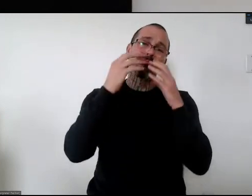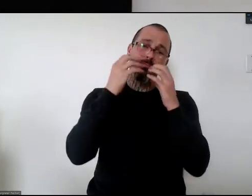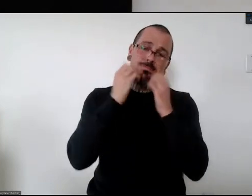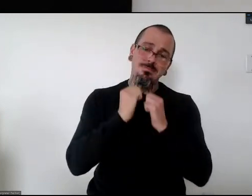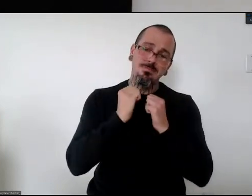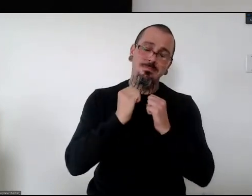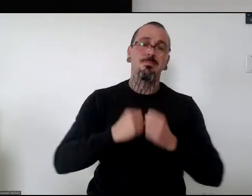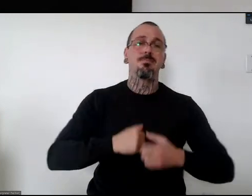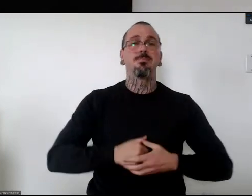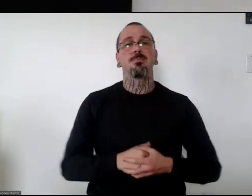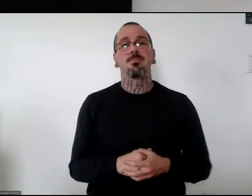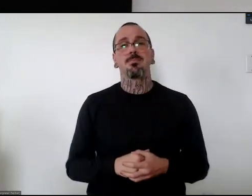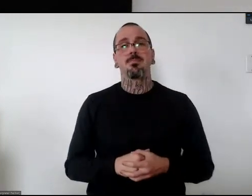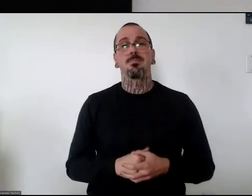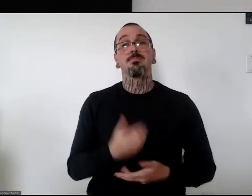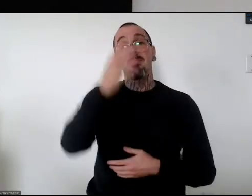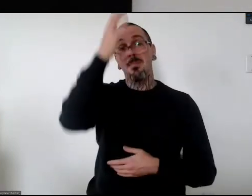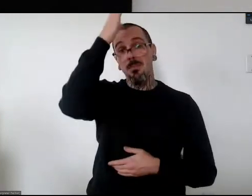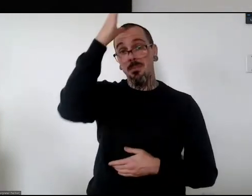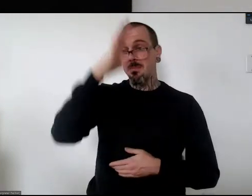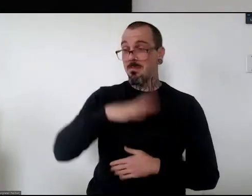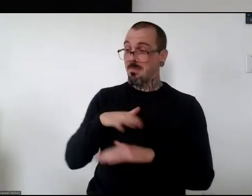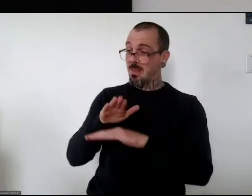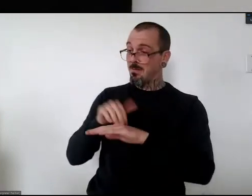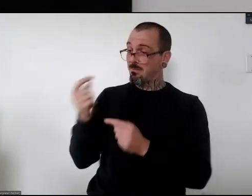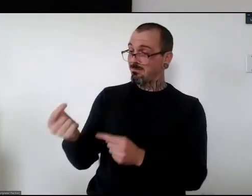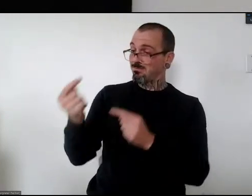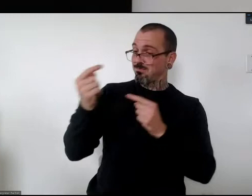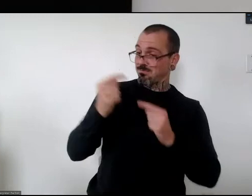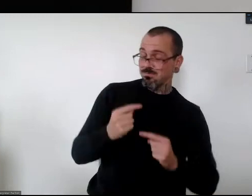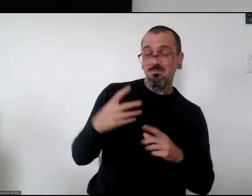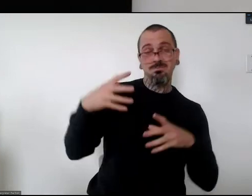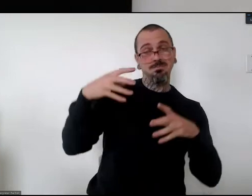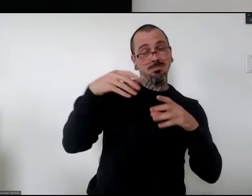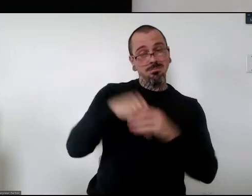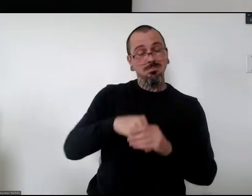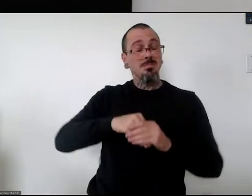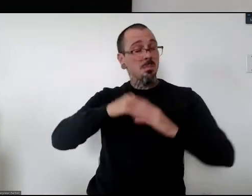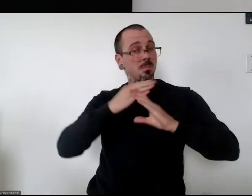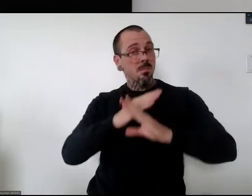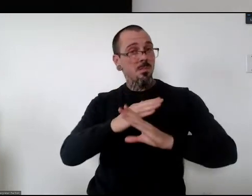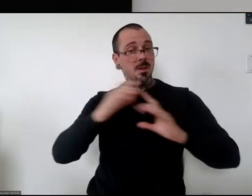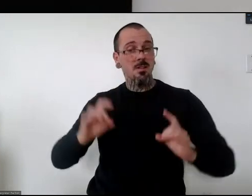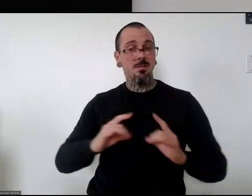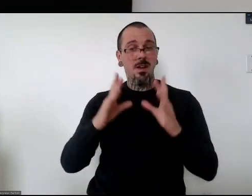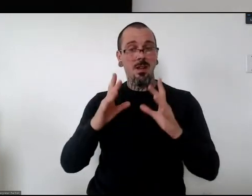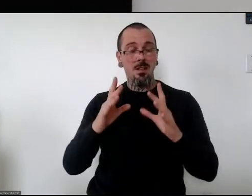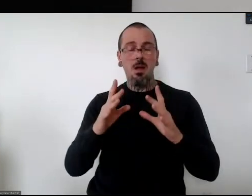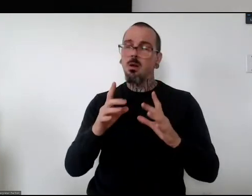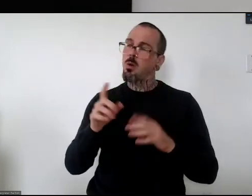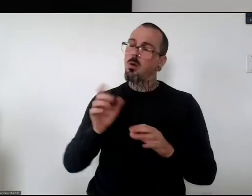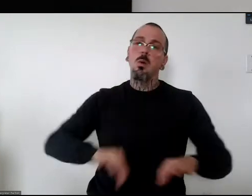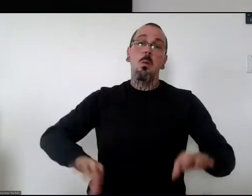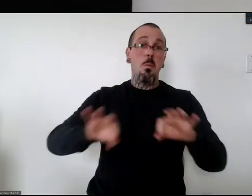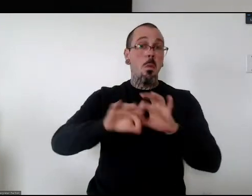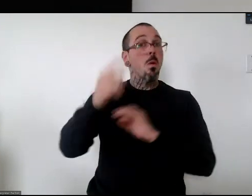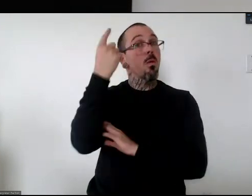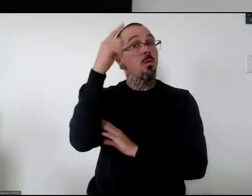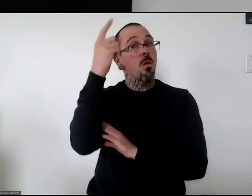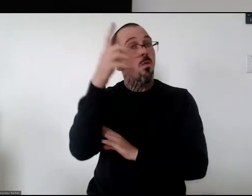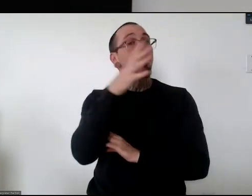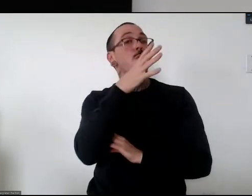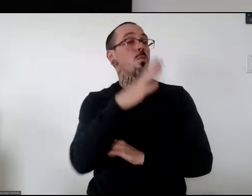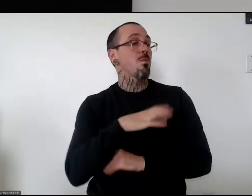Engaging men in violence prevention is always in the best interest of women and girls, but we cannot forget that